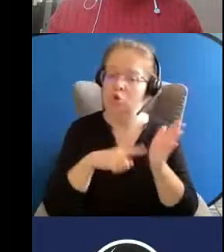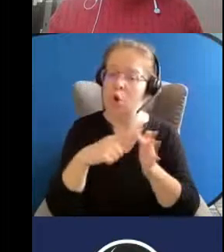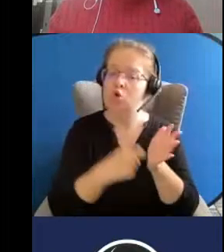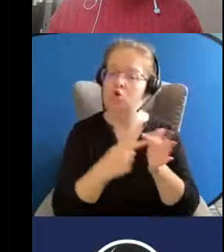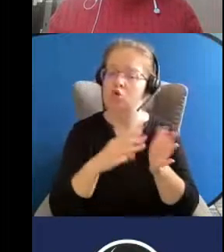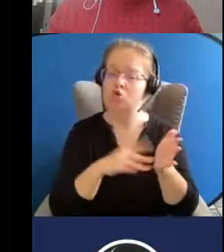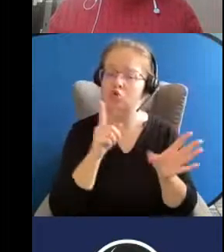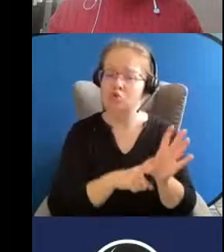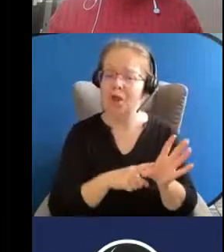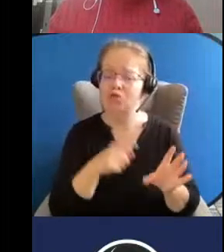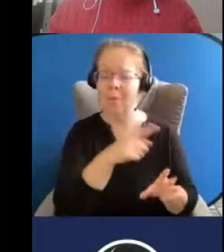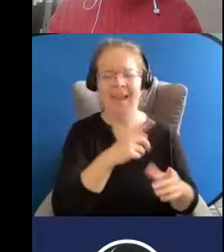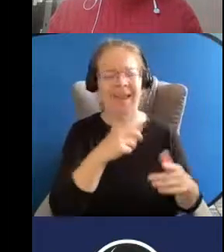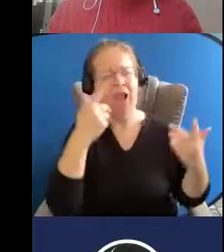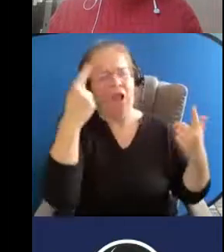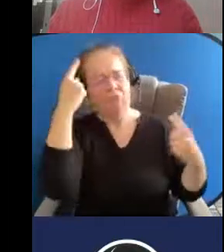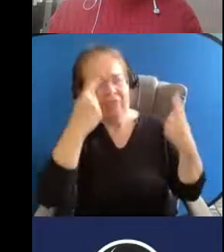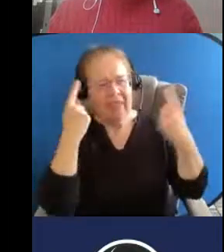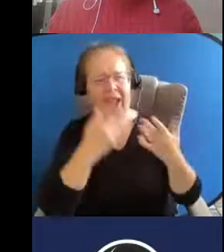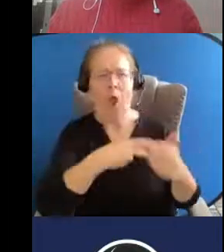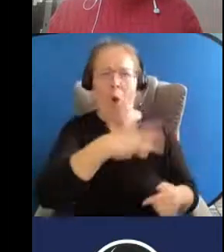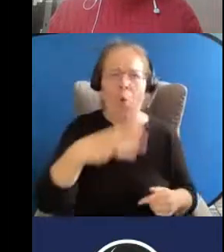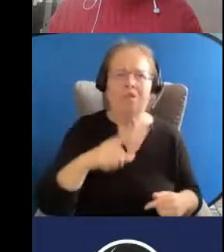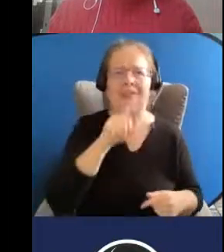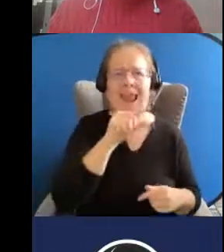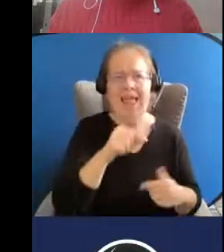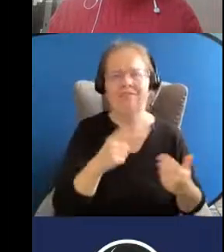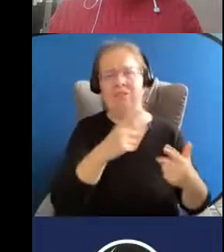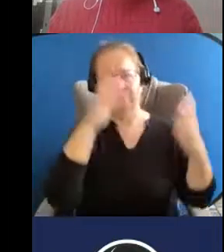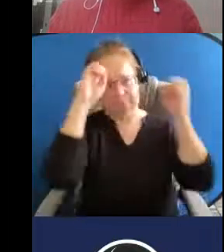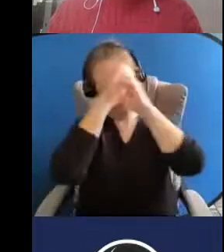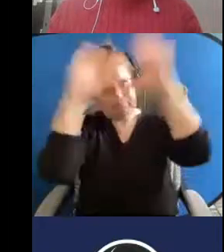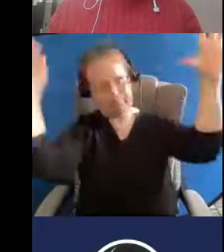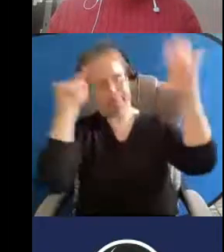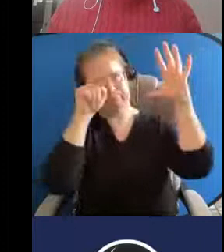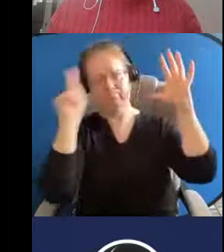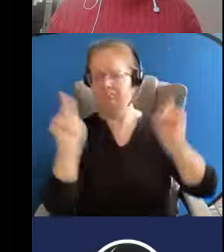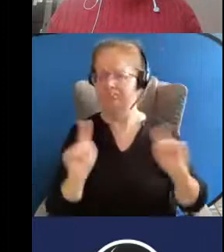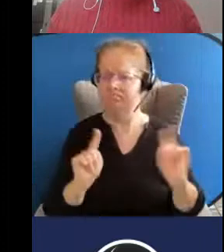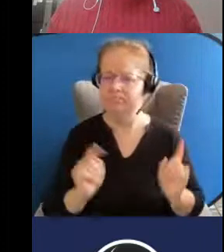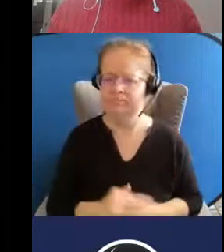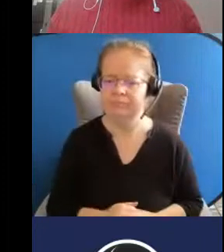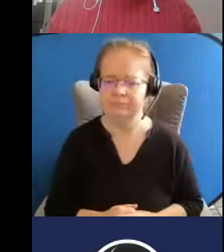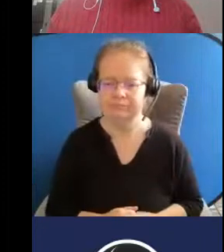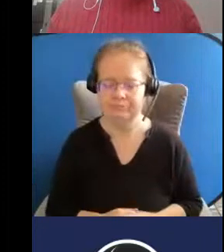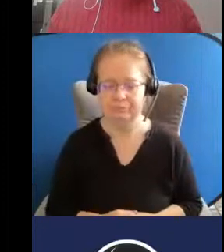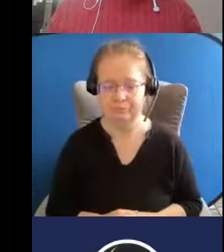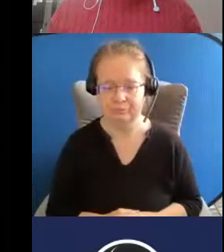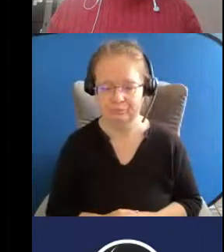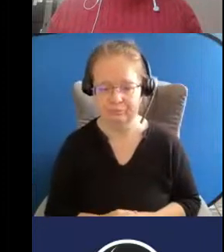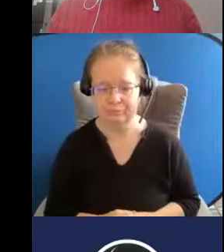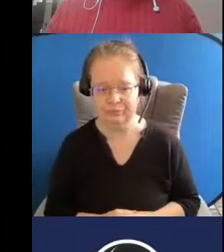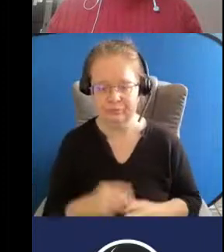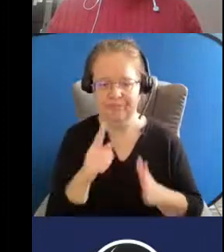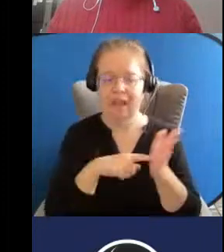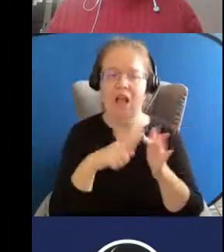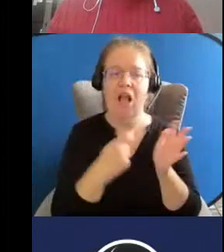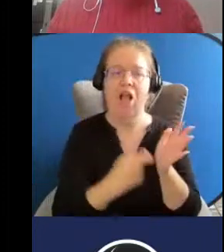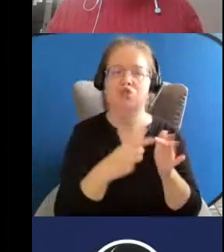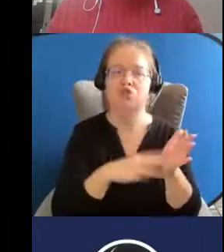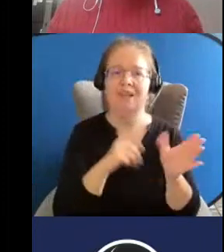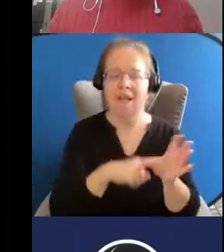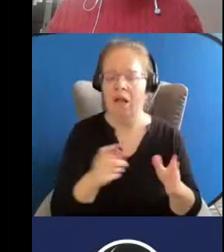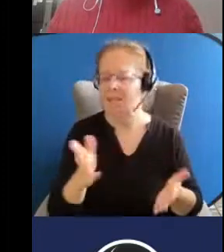thinking about this and approaching this topic as Windows 11 was conceived. Yeah, this has been an